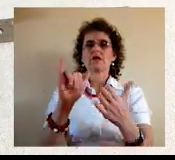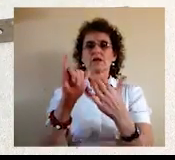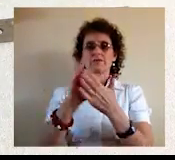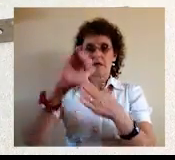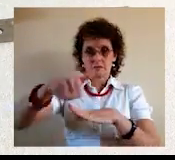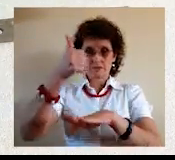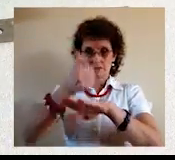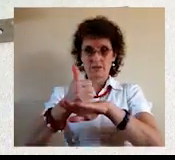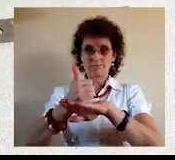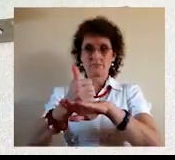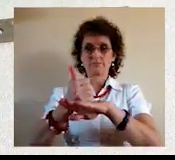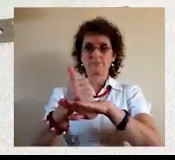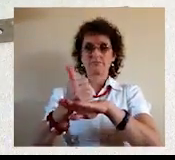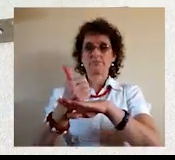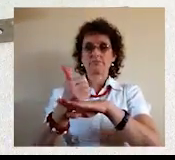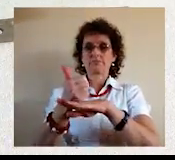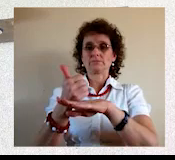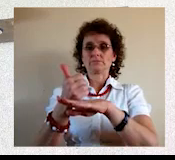So there, it's set in.